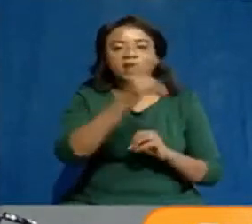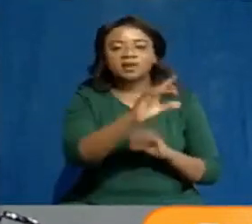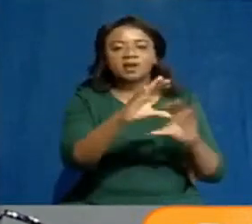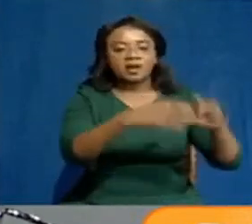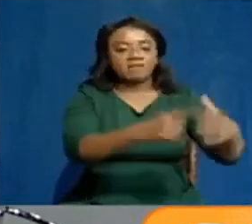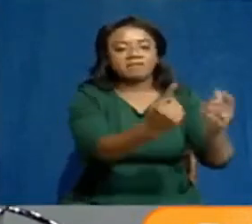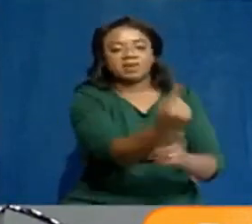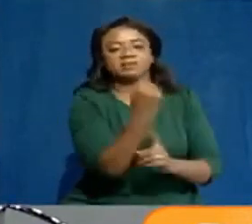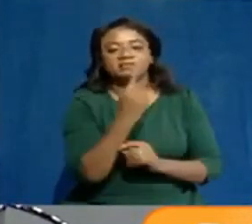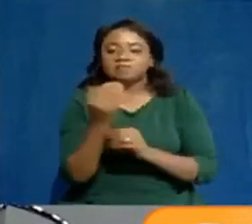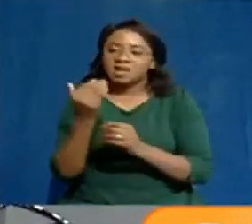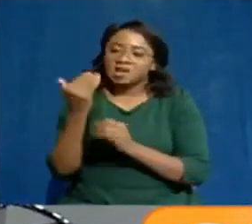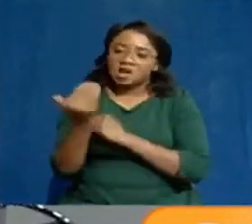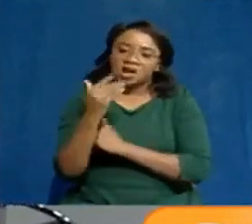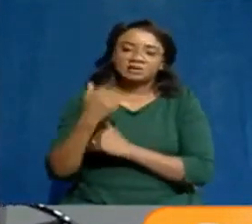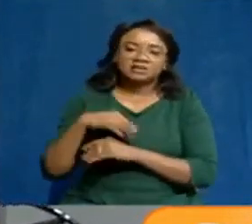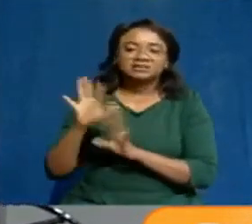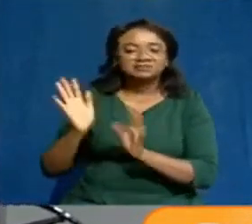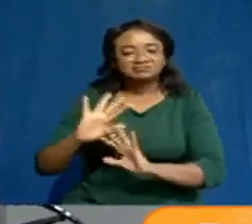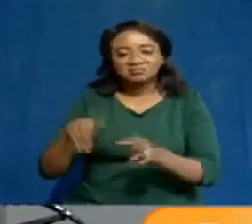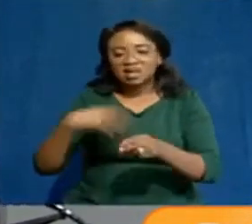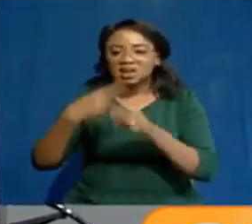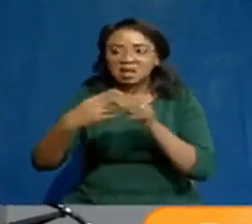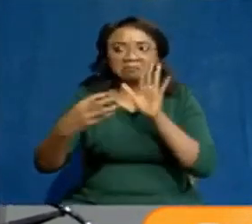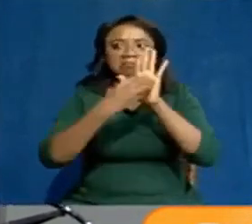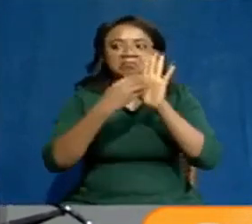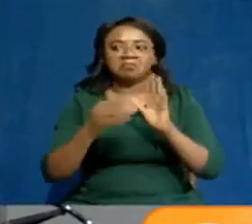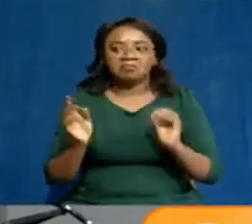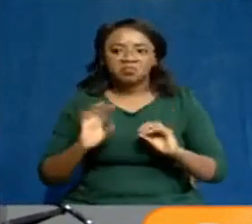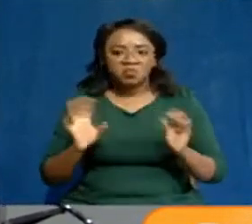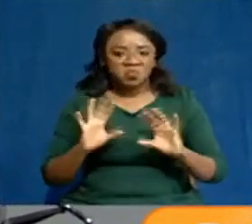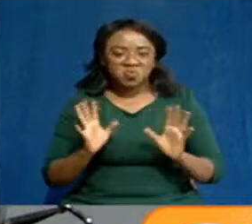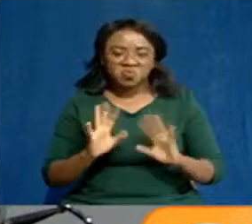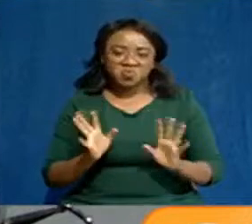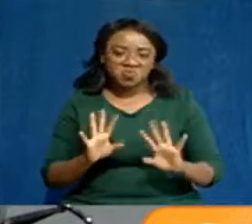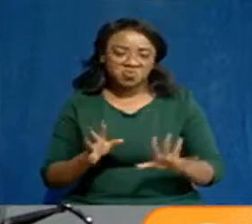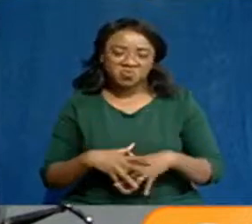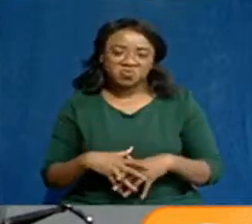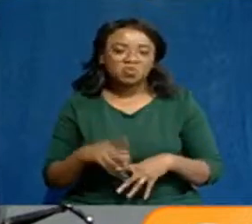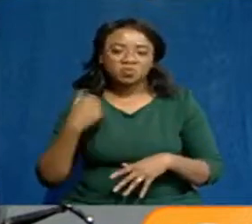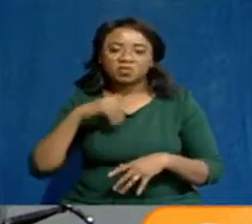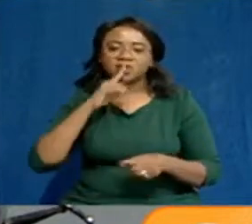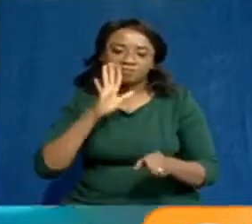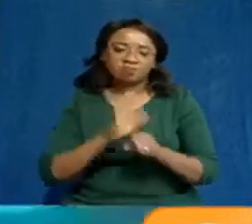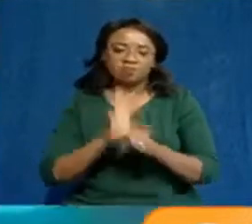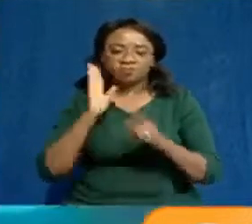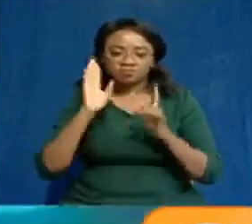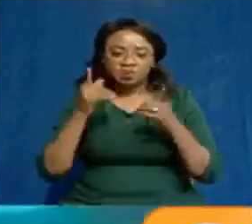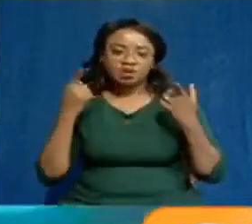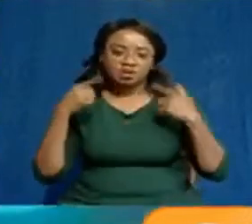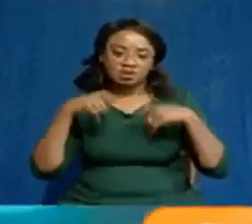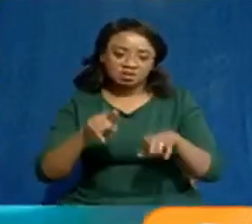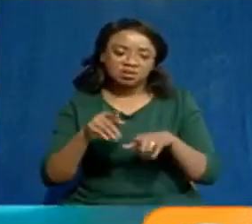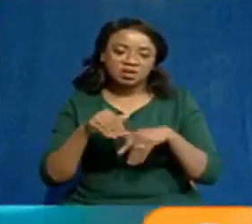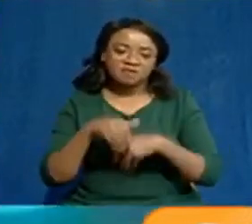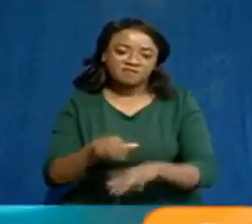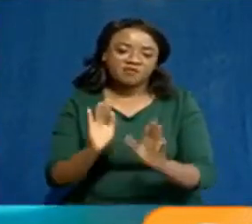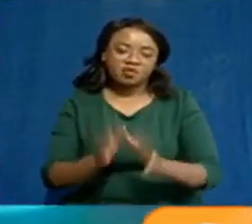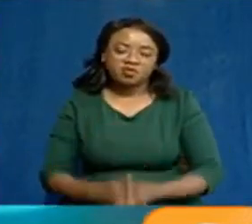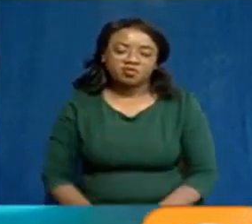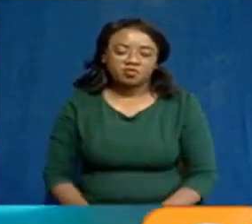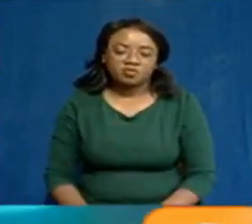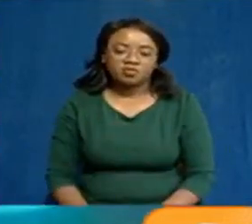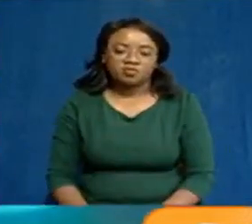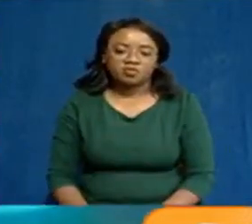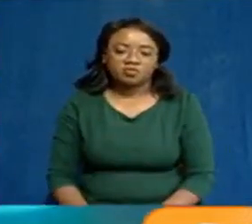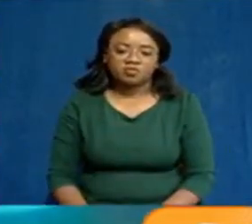sure that they comply. And actually, they are complying. They are doing well. The